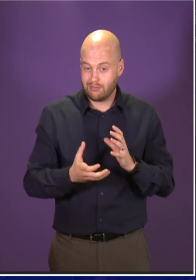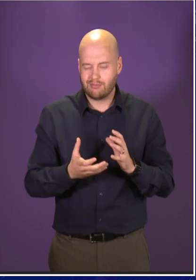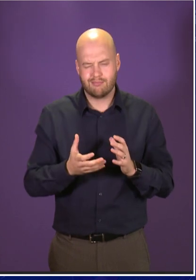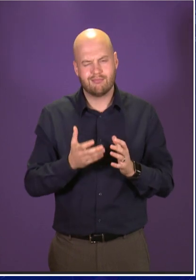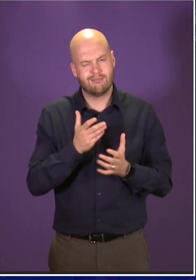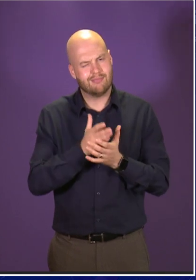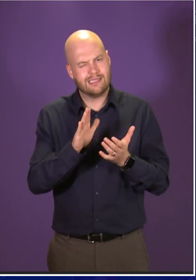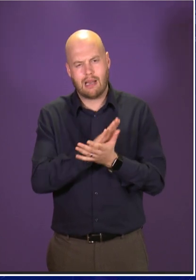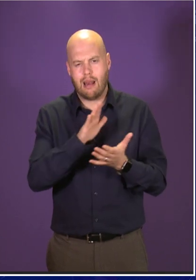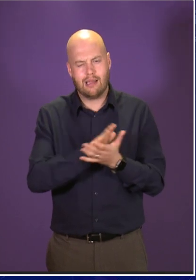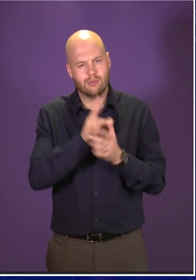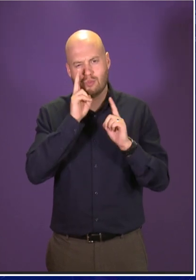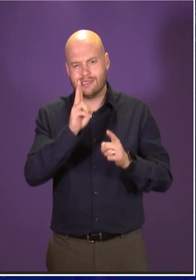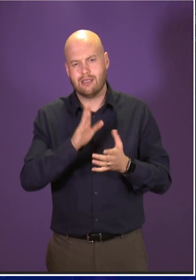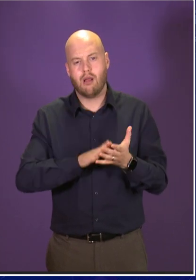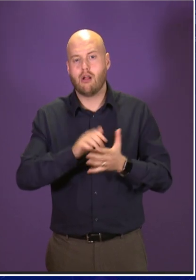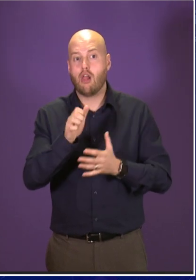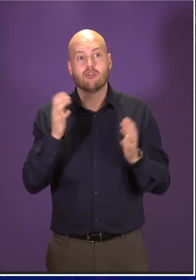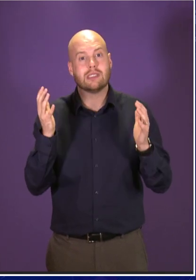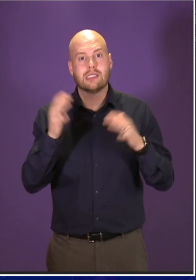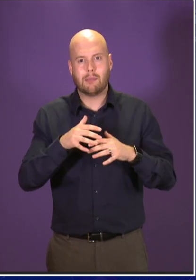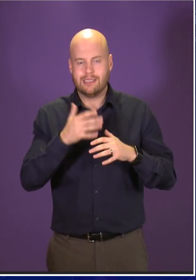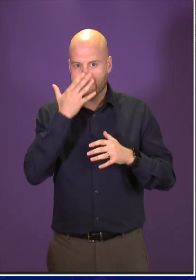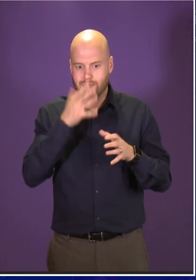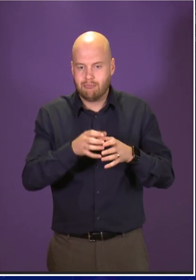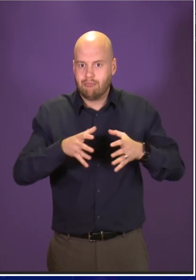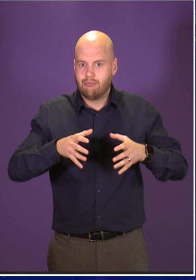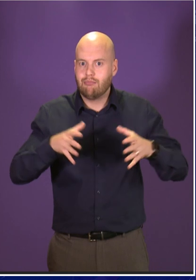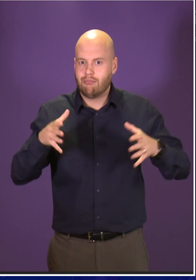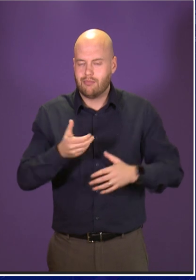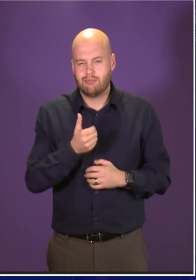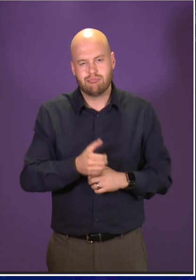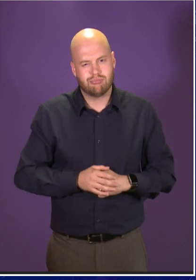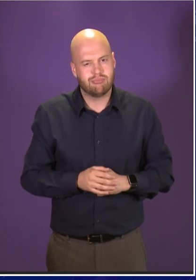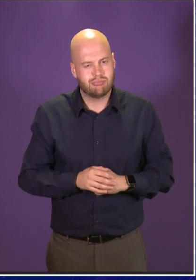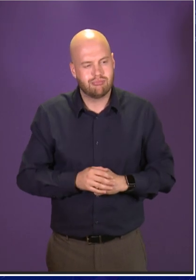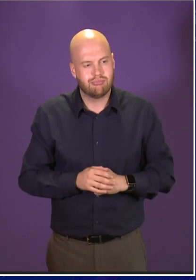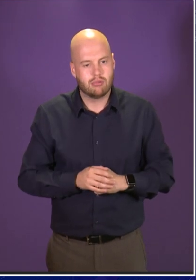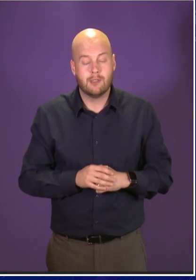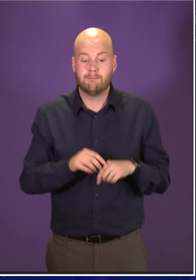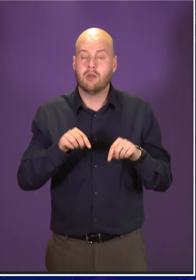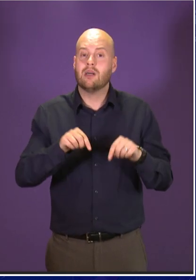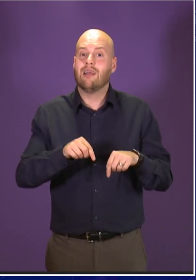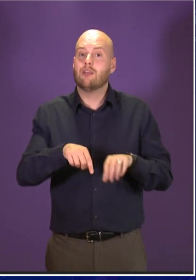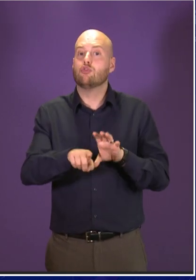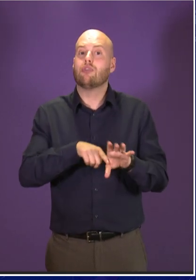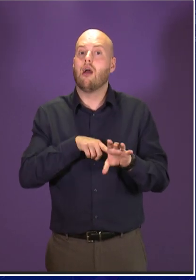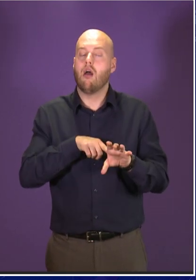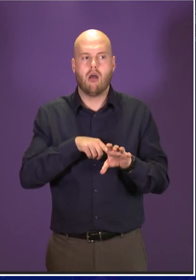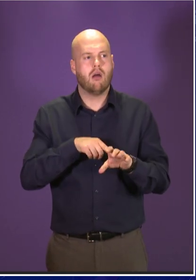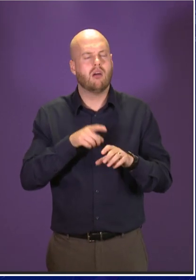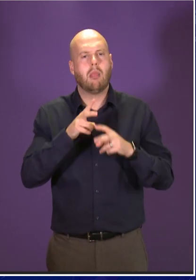delight to see the Culture Summit go from strength to strength. The overarching theme of this year's summit is